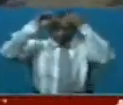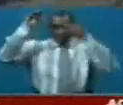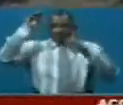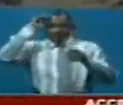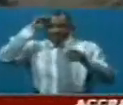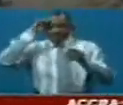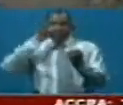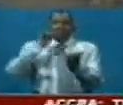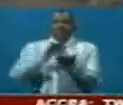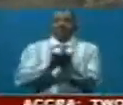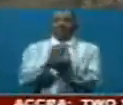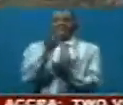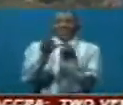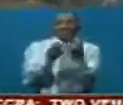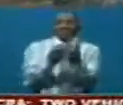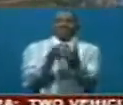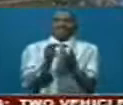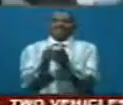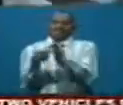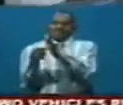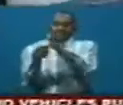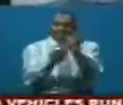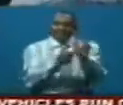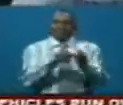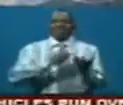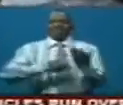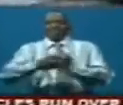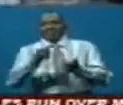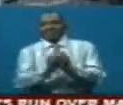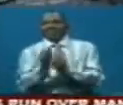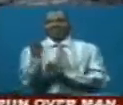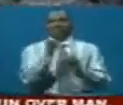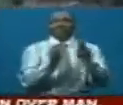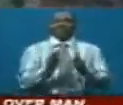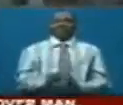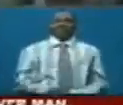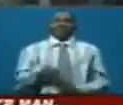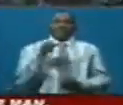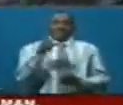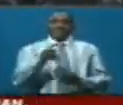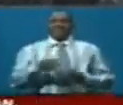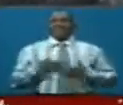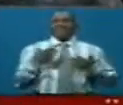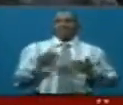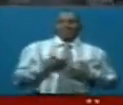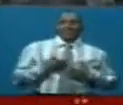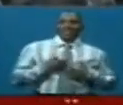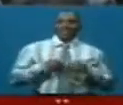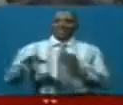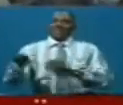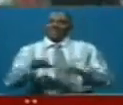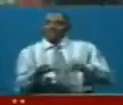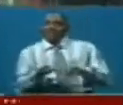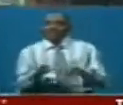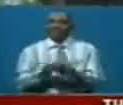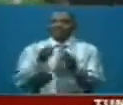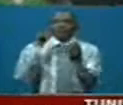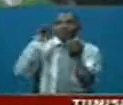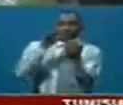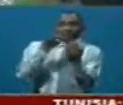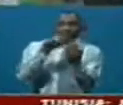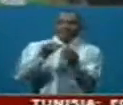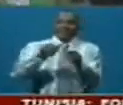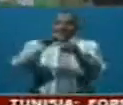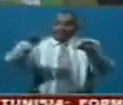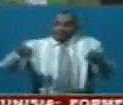Mills, visited the site to appreciate nature and to interact with the people there. She was happy with the activities there and hoped